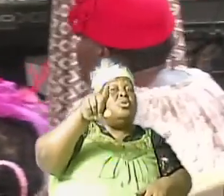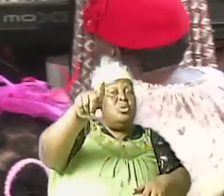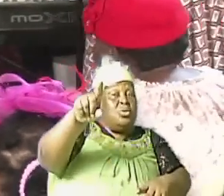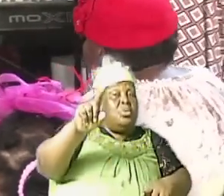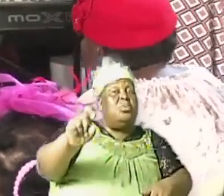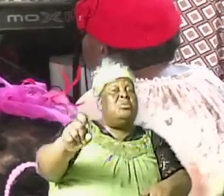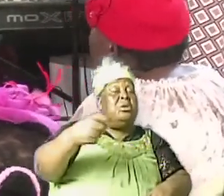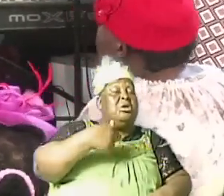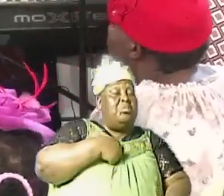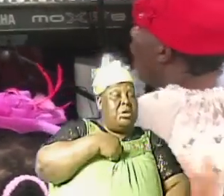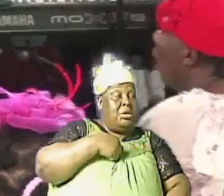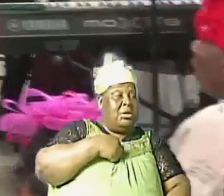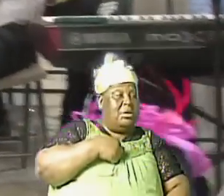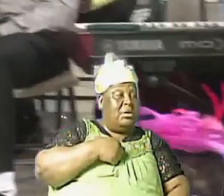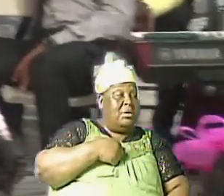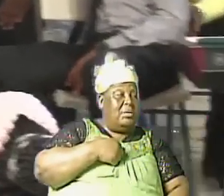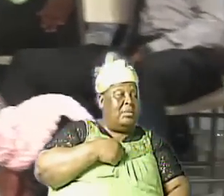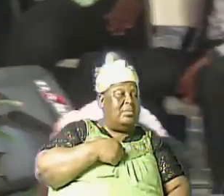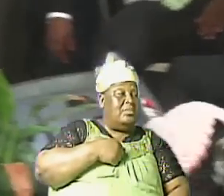You need me.